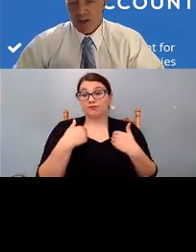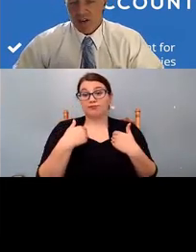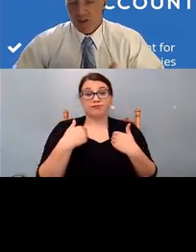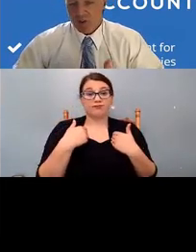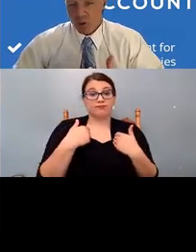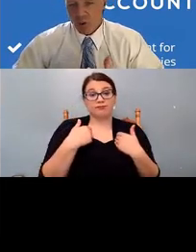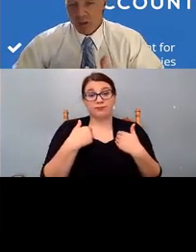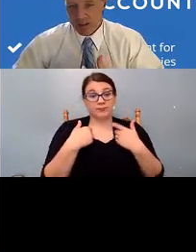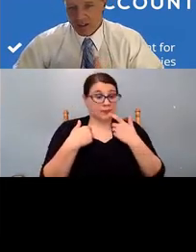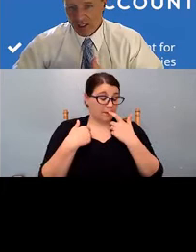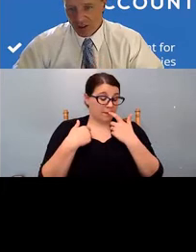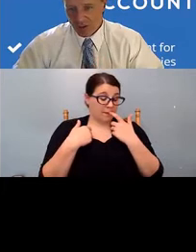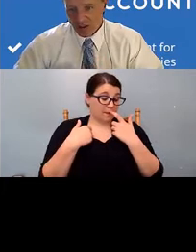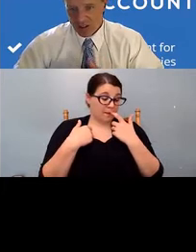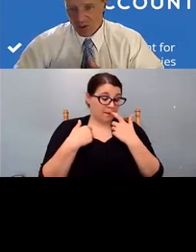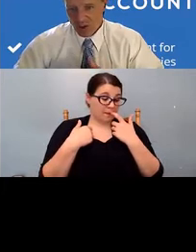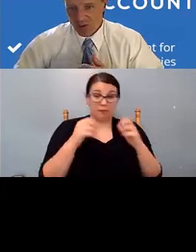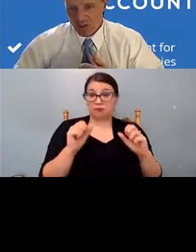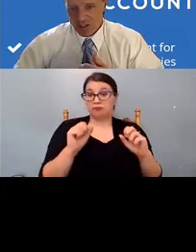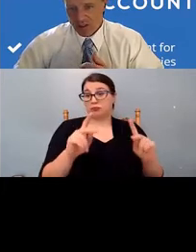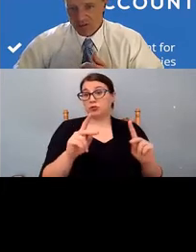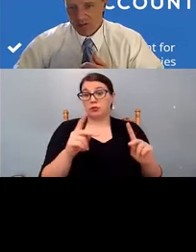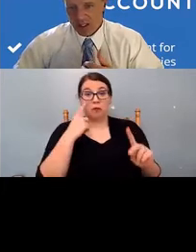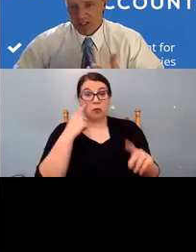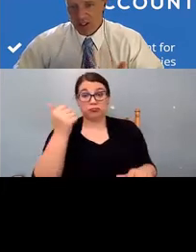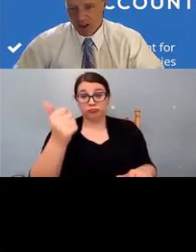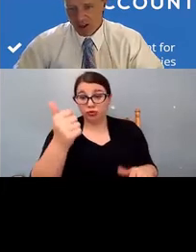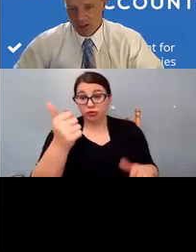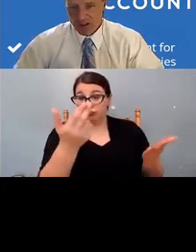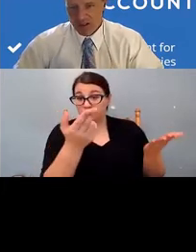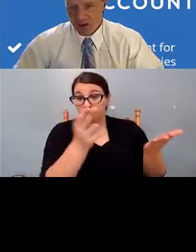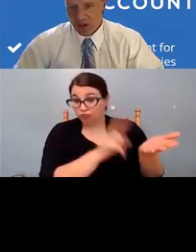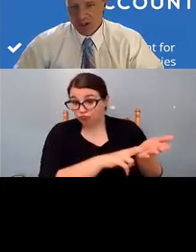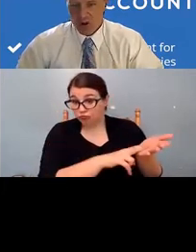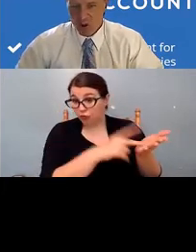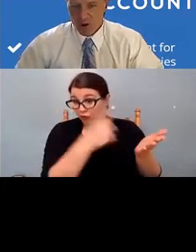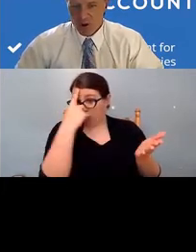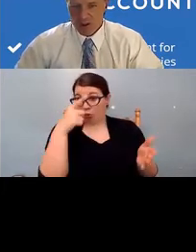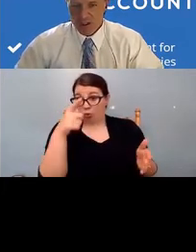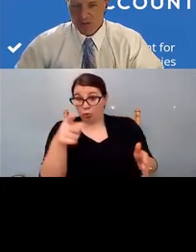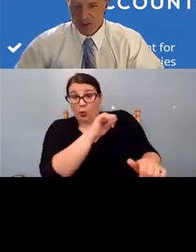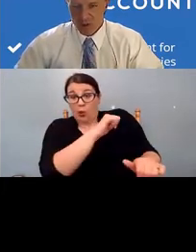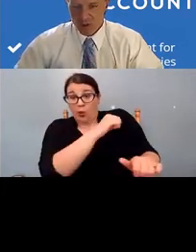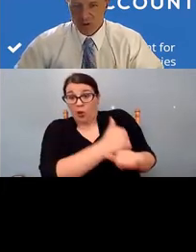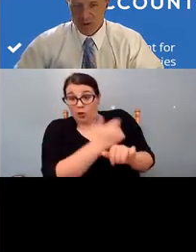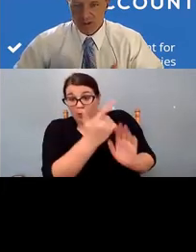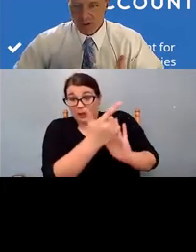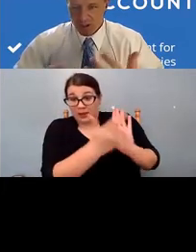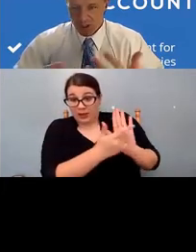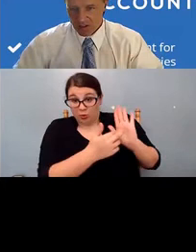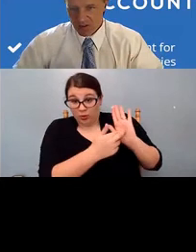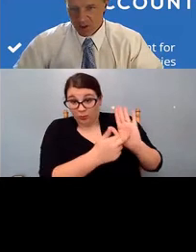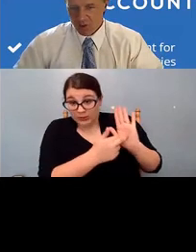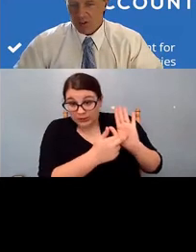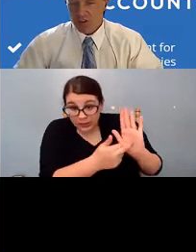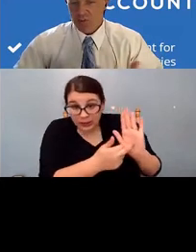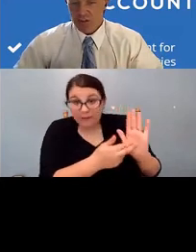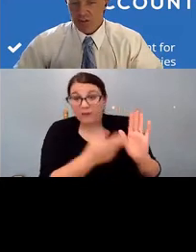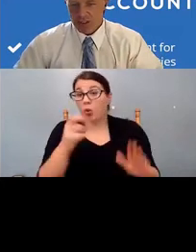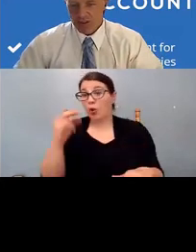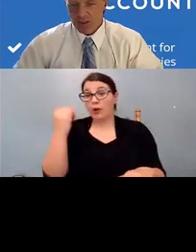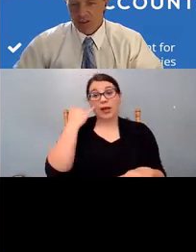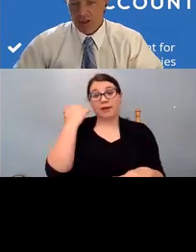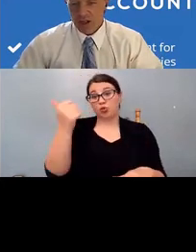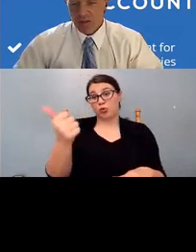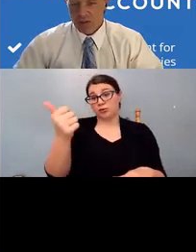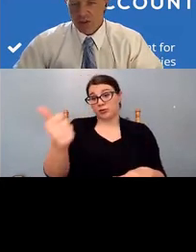primarily either enroll as the authorized legal representative and get a card that way, or if you are the individual with a